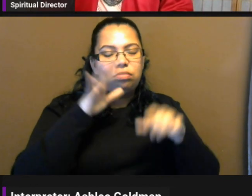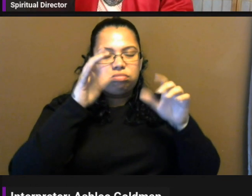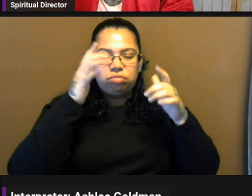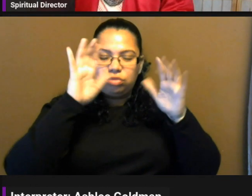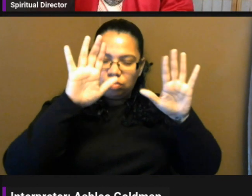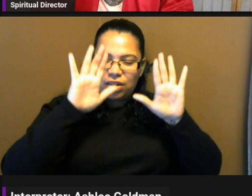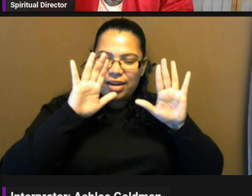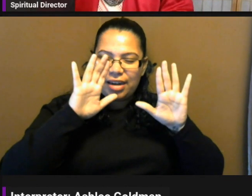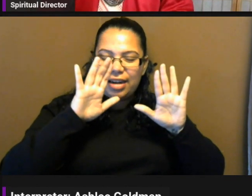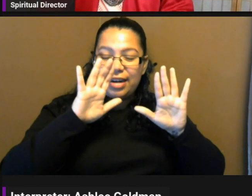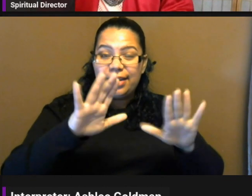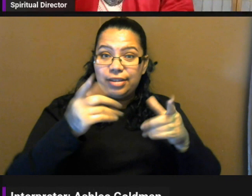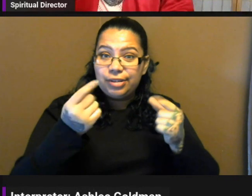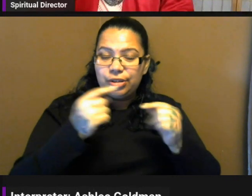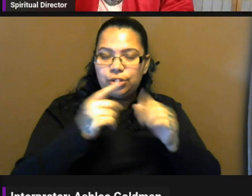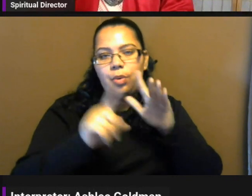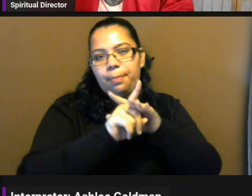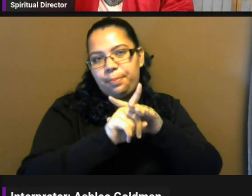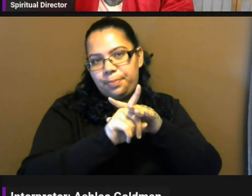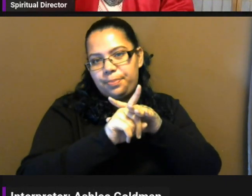greatness to show up?